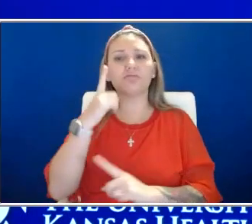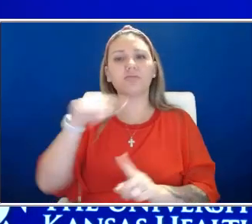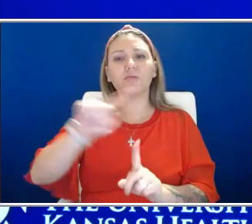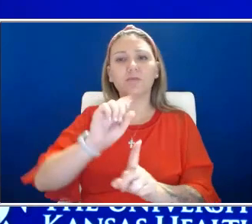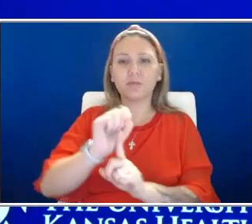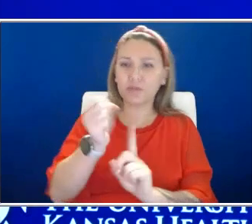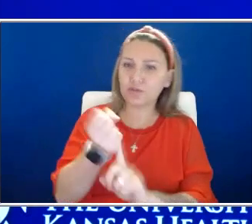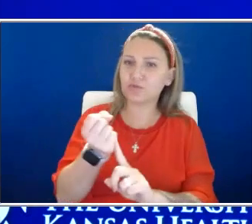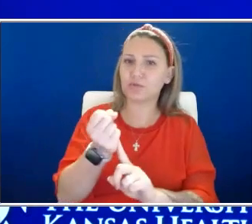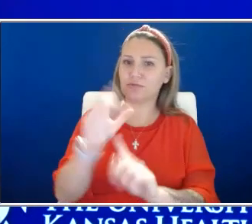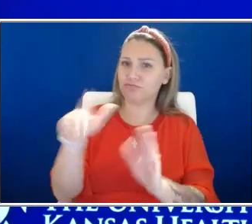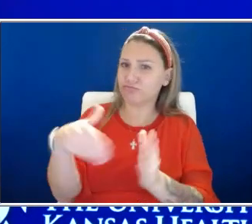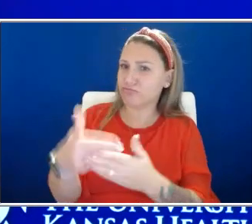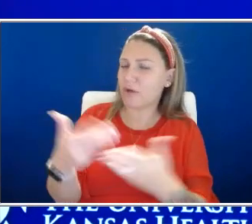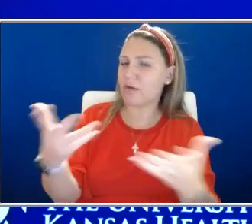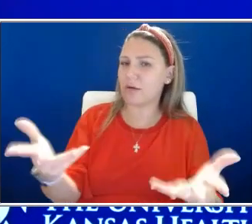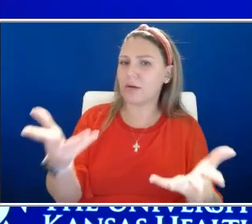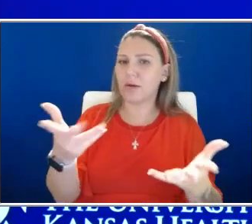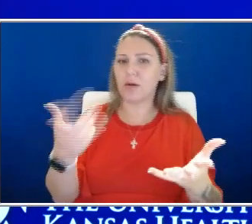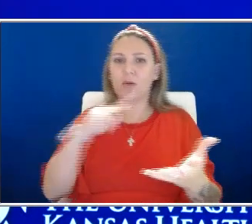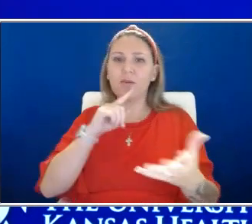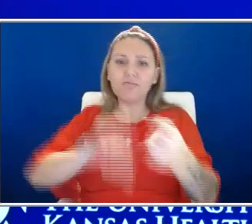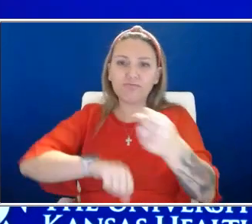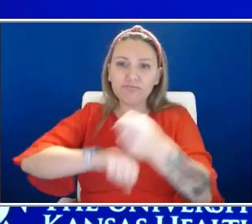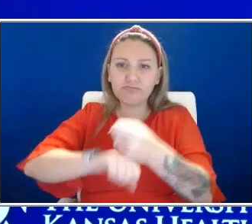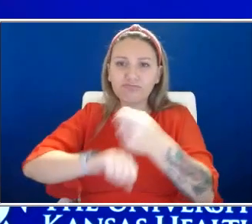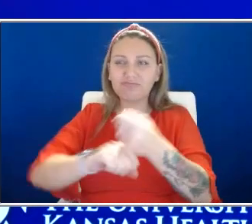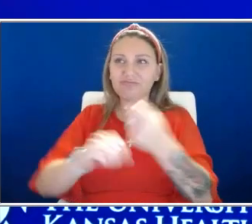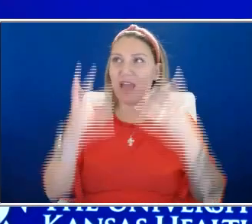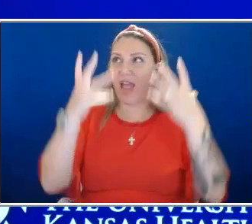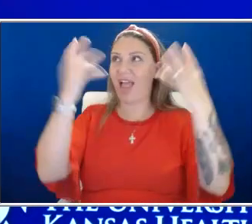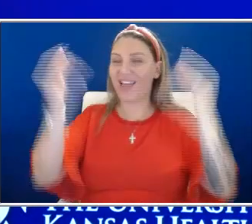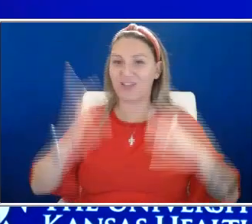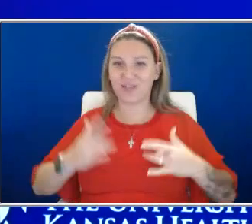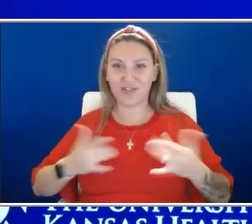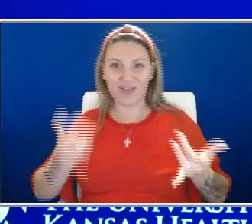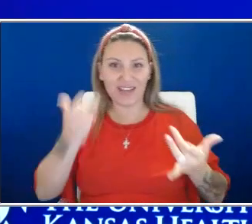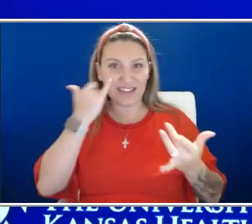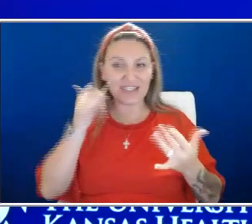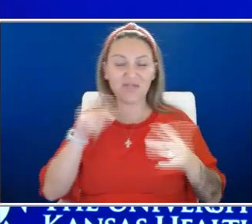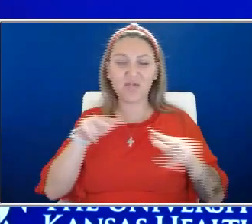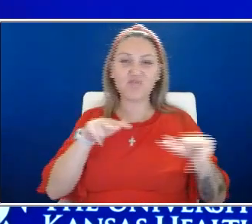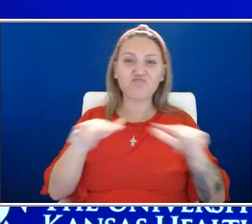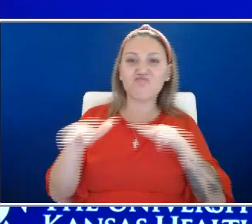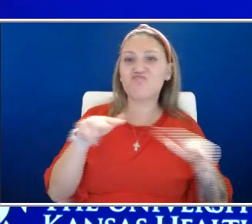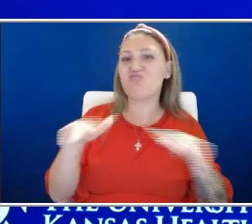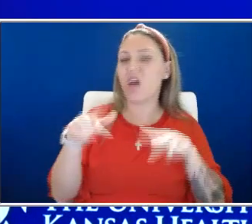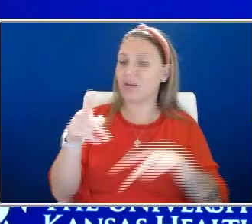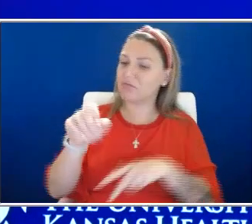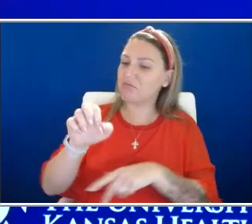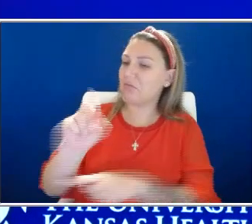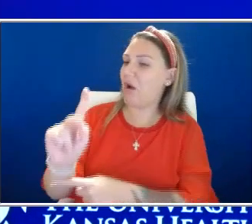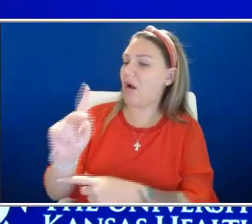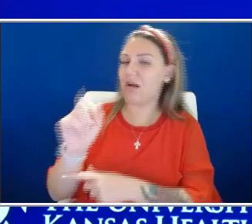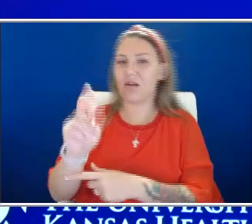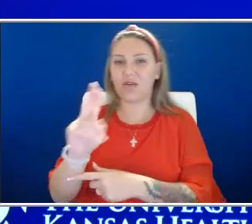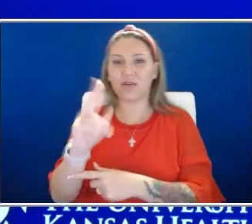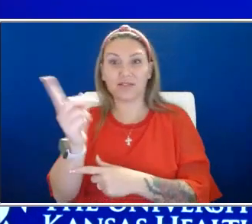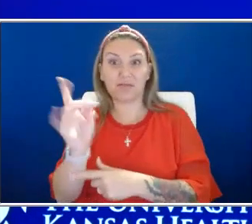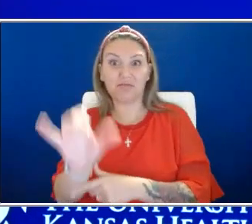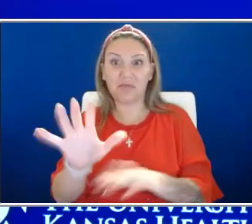think we've always really promoted those outdoor events, whether you're walking around the parks or in a stadium